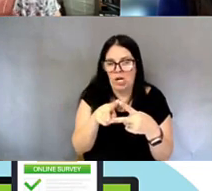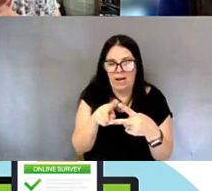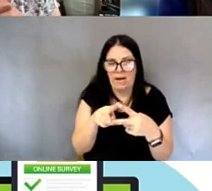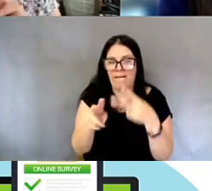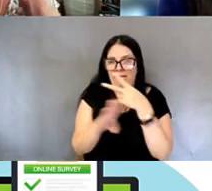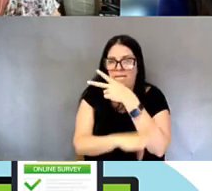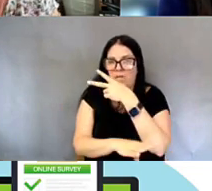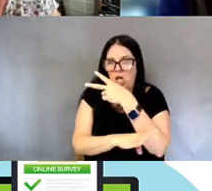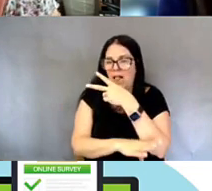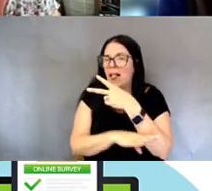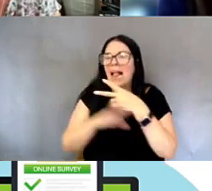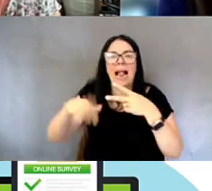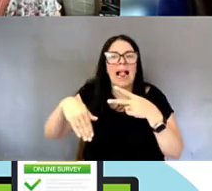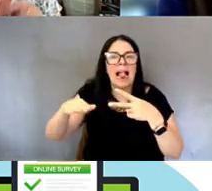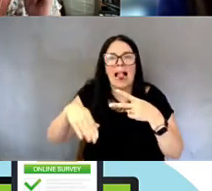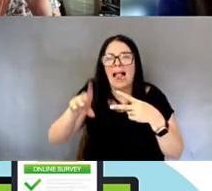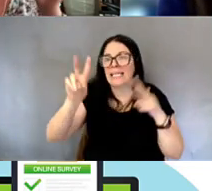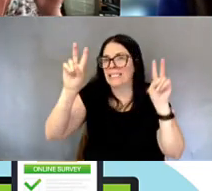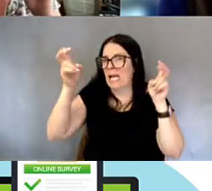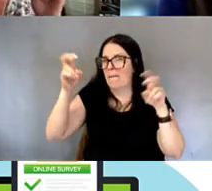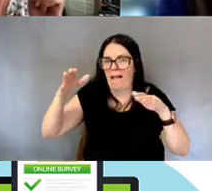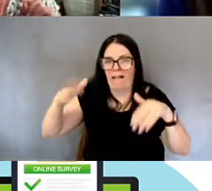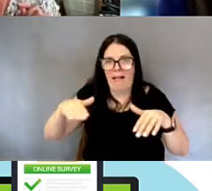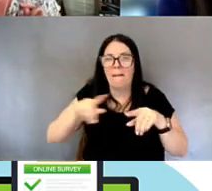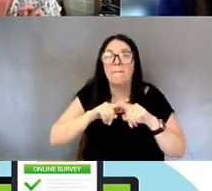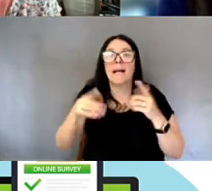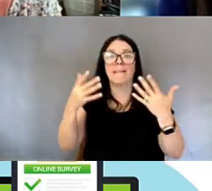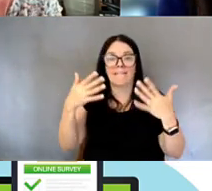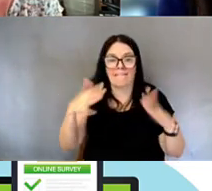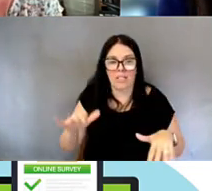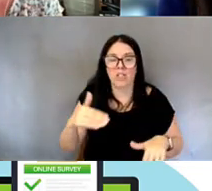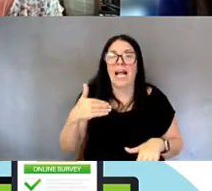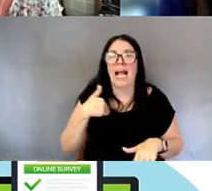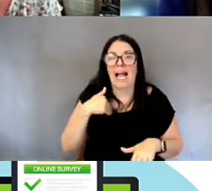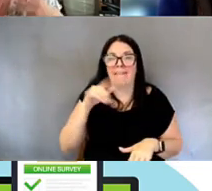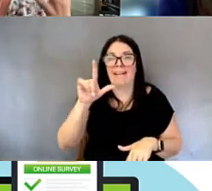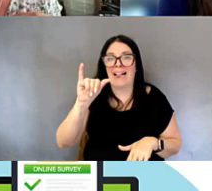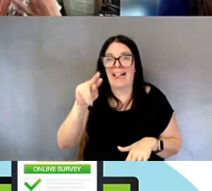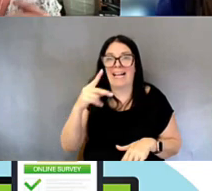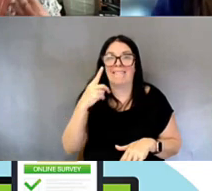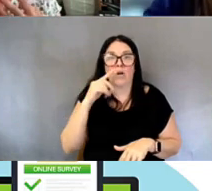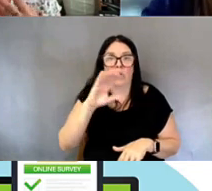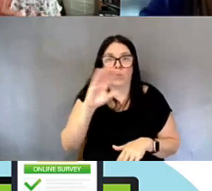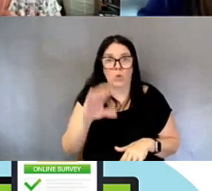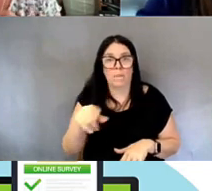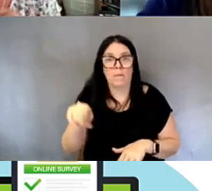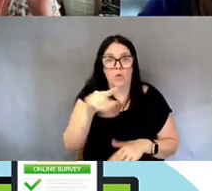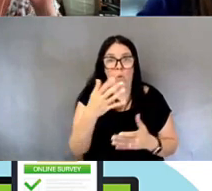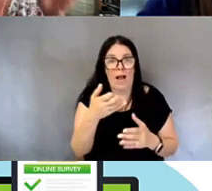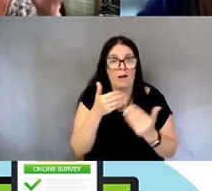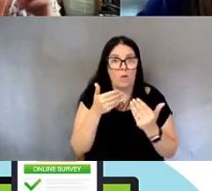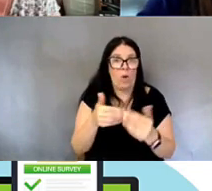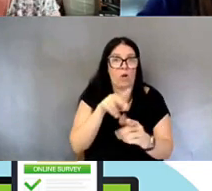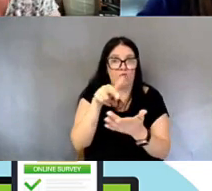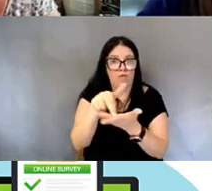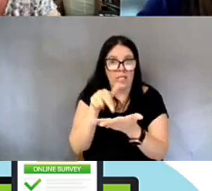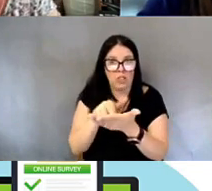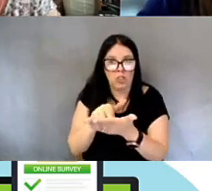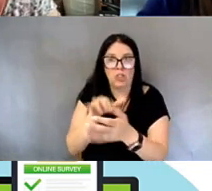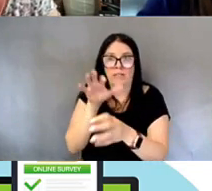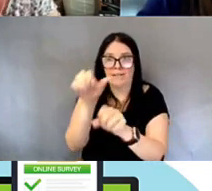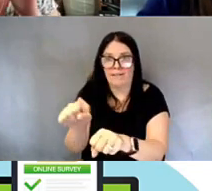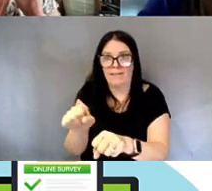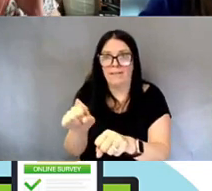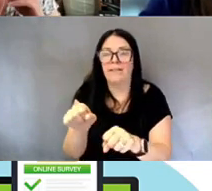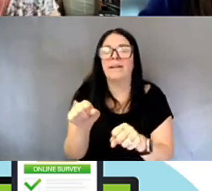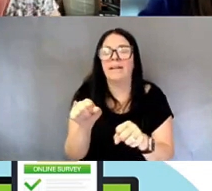fall. We do not have the topics yet, but we do have Zoom registration links. So if you want to pre-book yourself so that you actually have that spot